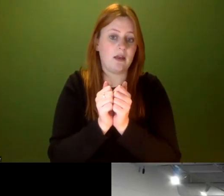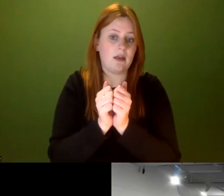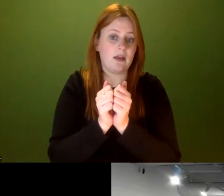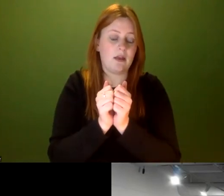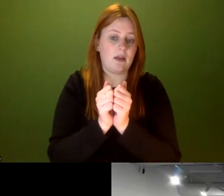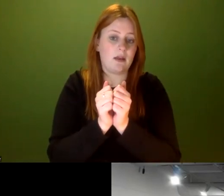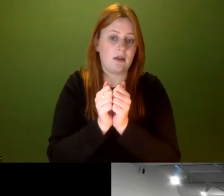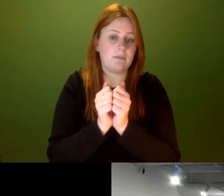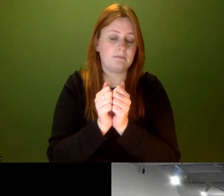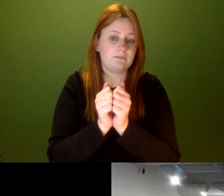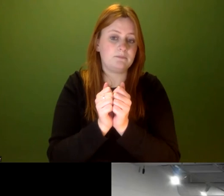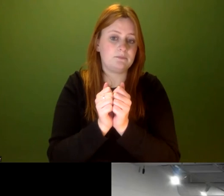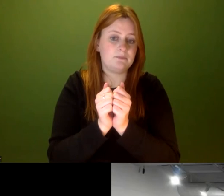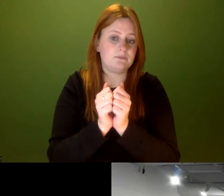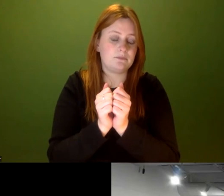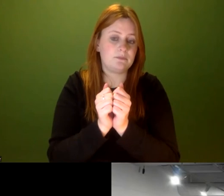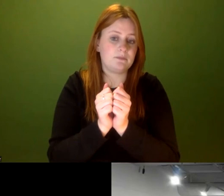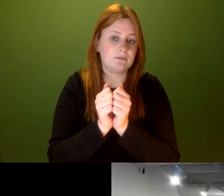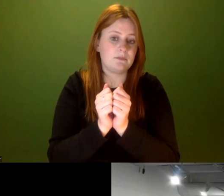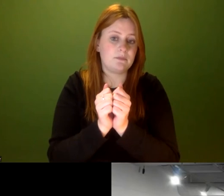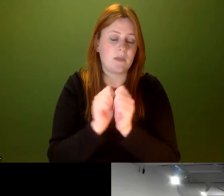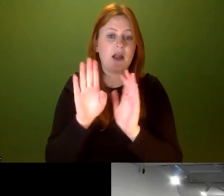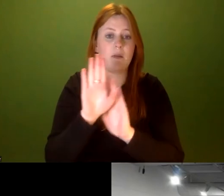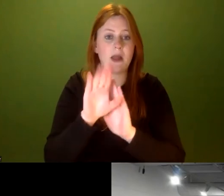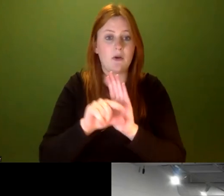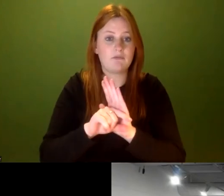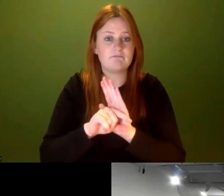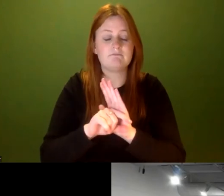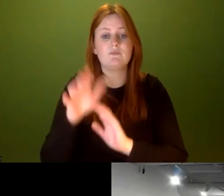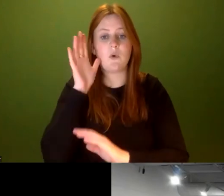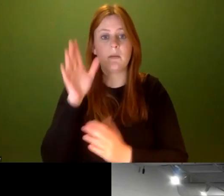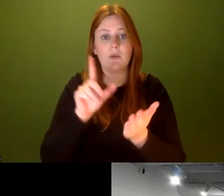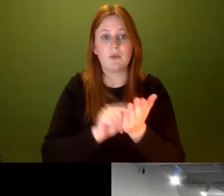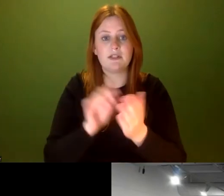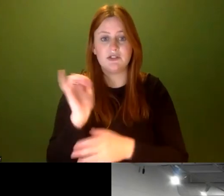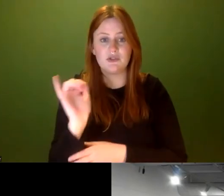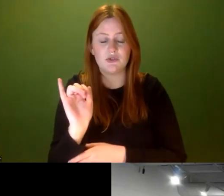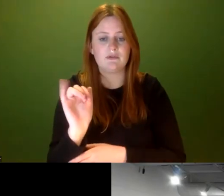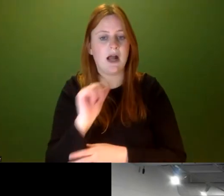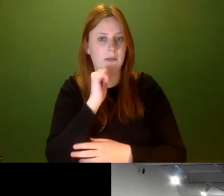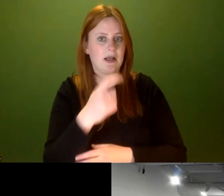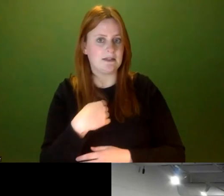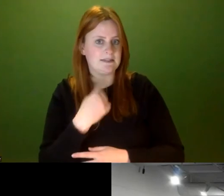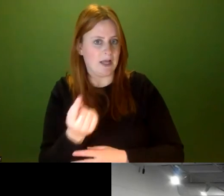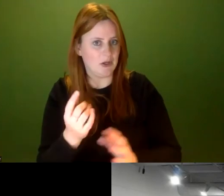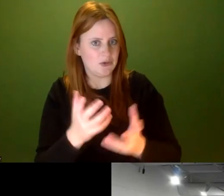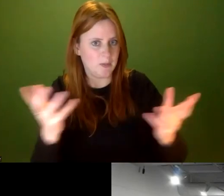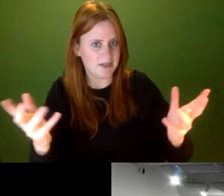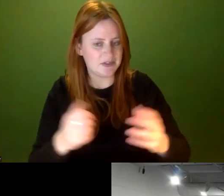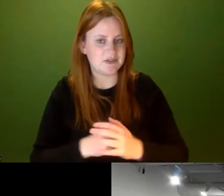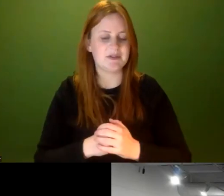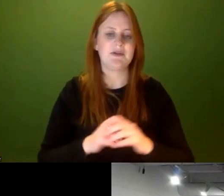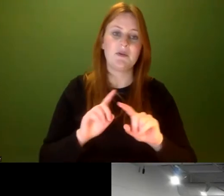backdrops that are going to be printed as well. I'm not going to give too much away, but ultimately,